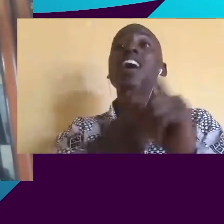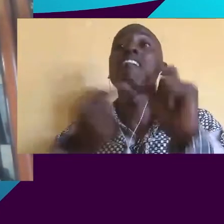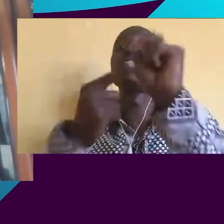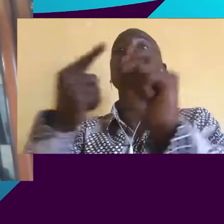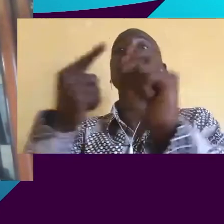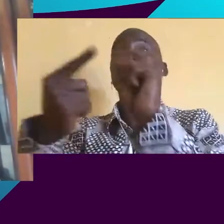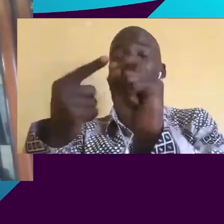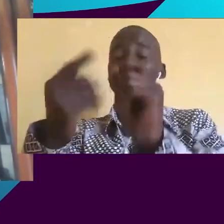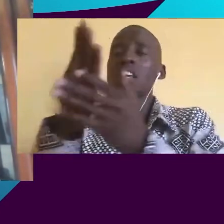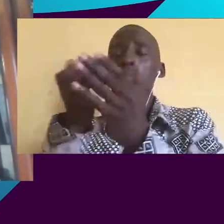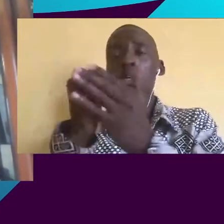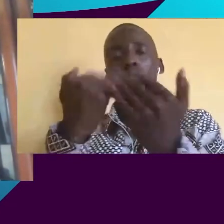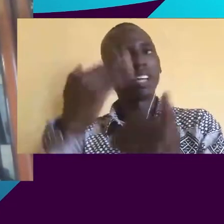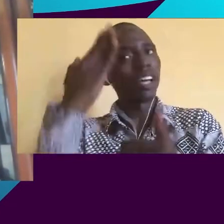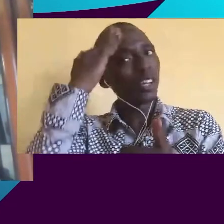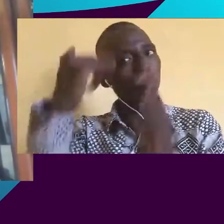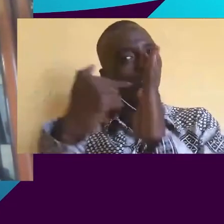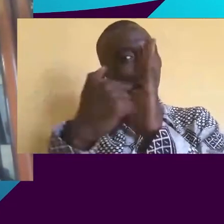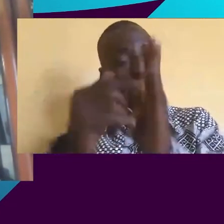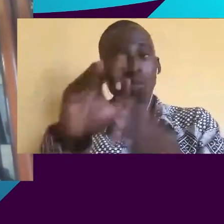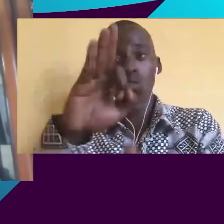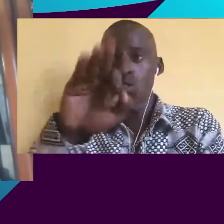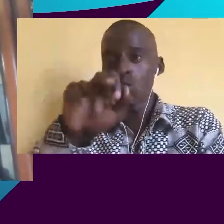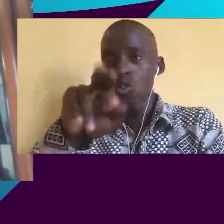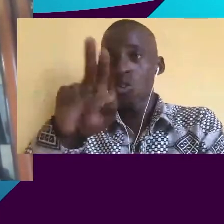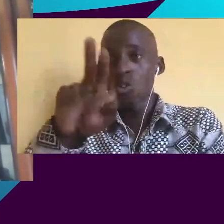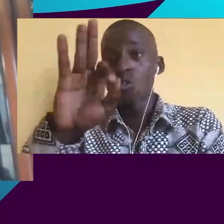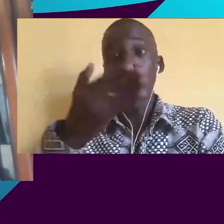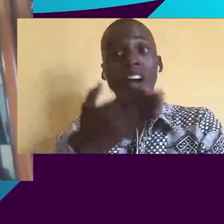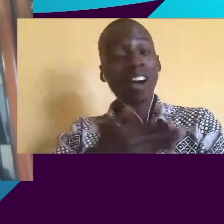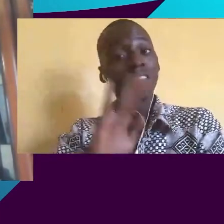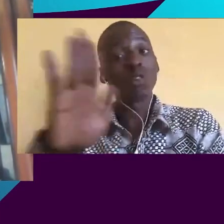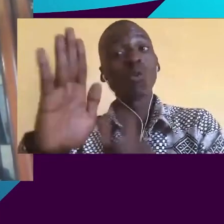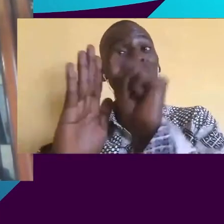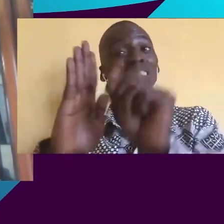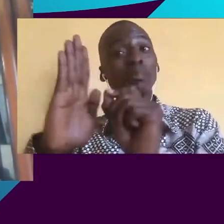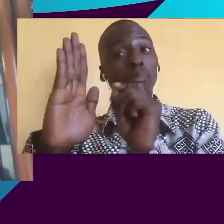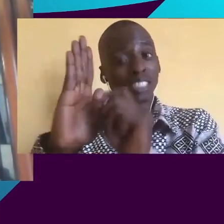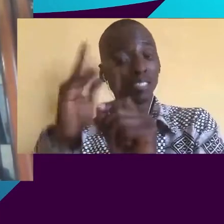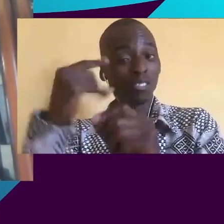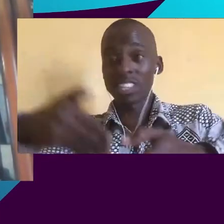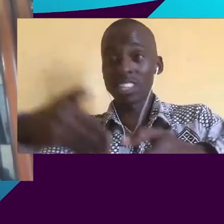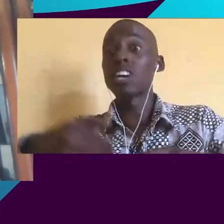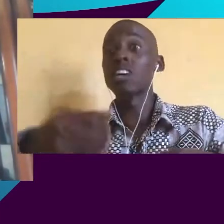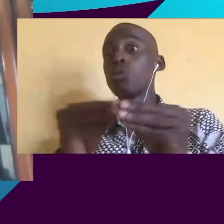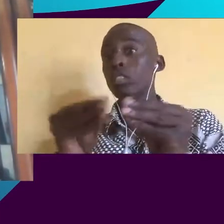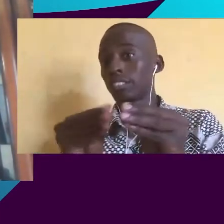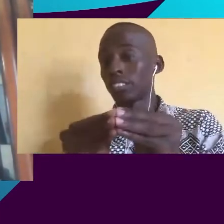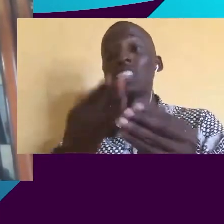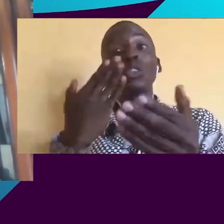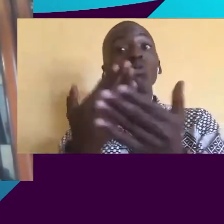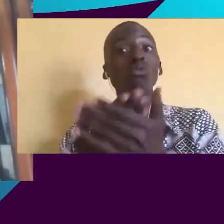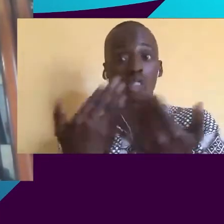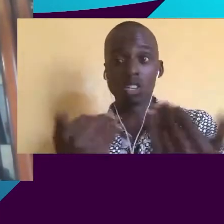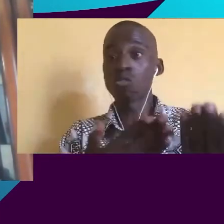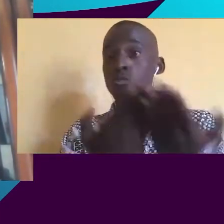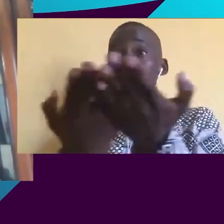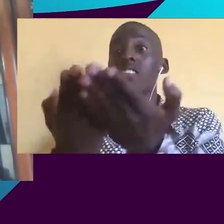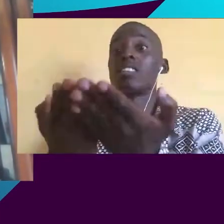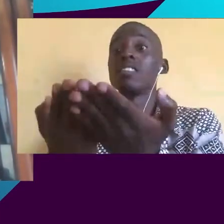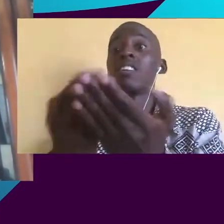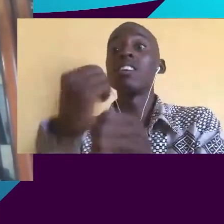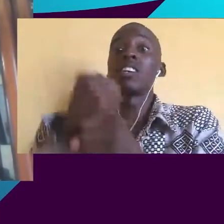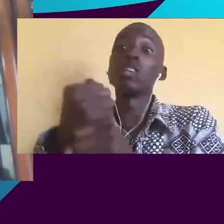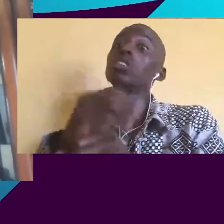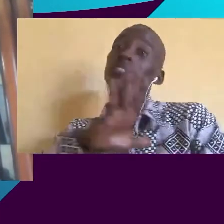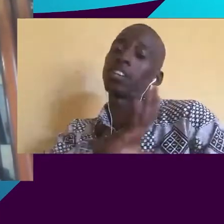know, for example, FUFA, have your specific ones for the young boys. And it's so good that now you're bringing on the one for the girls. But the